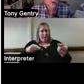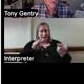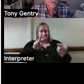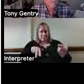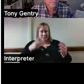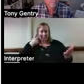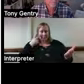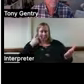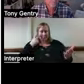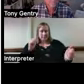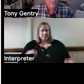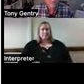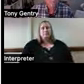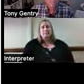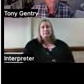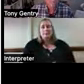so far.